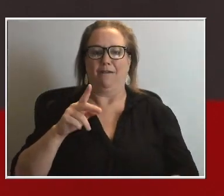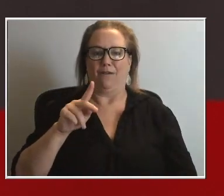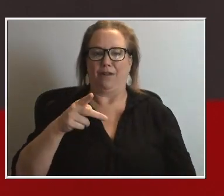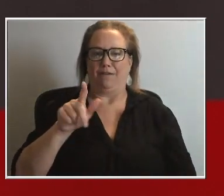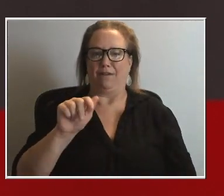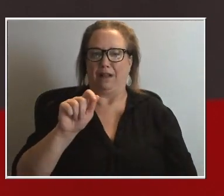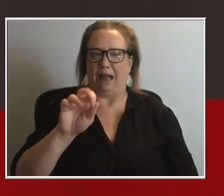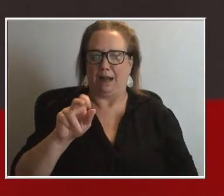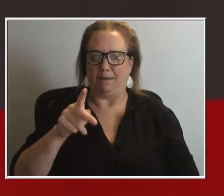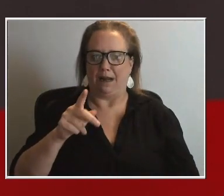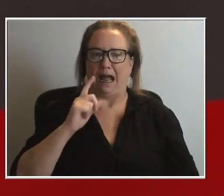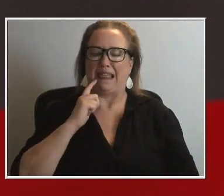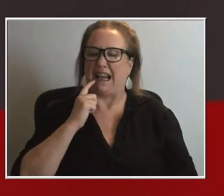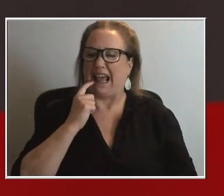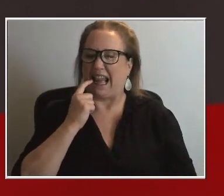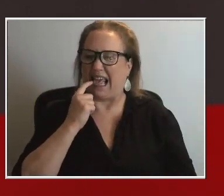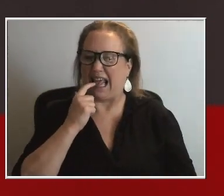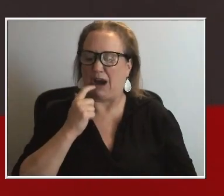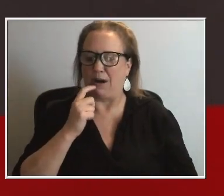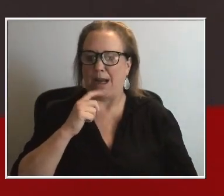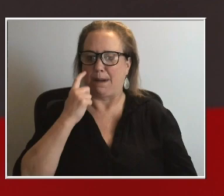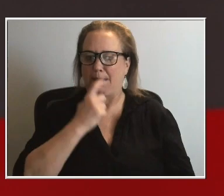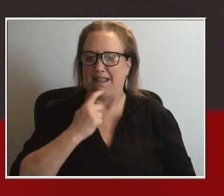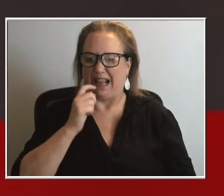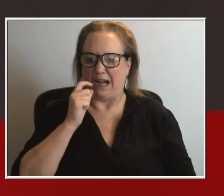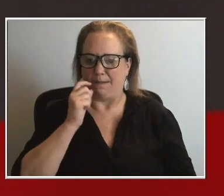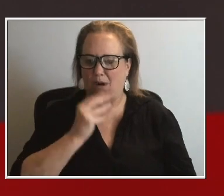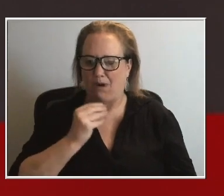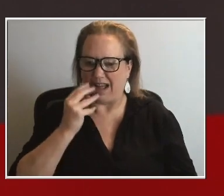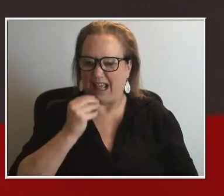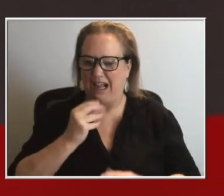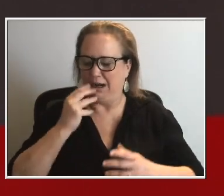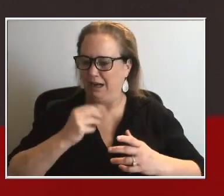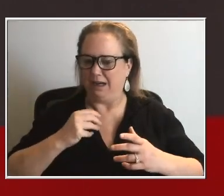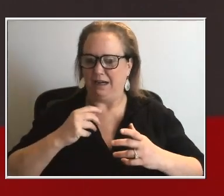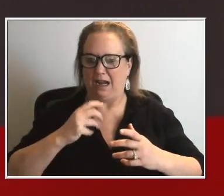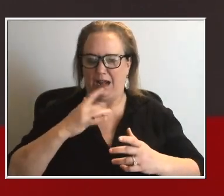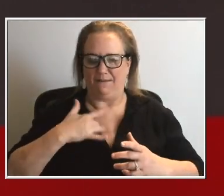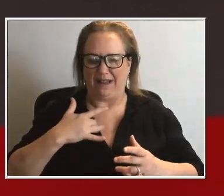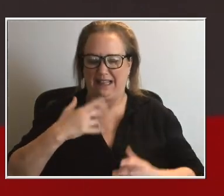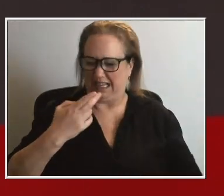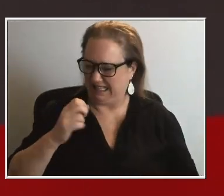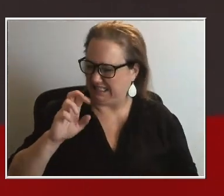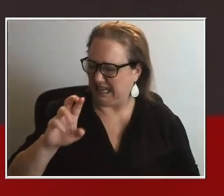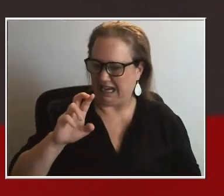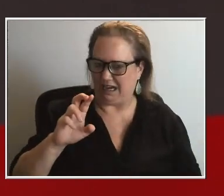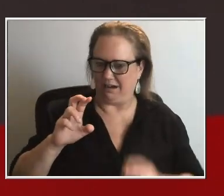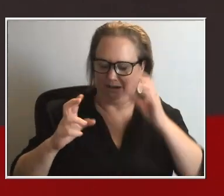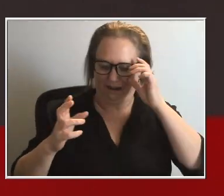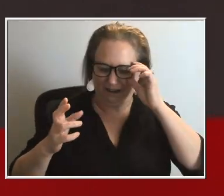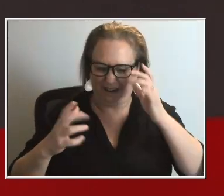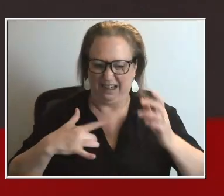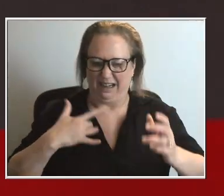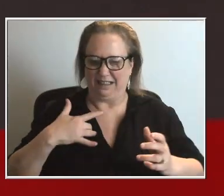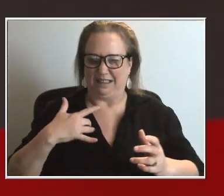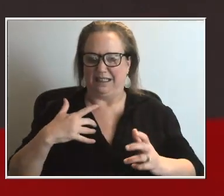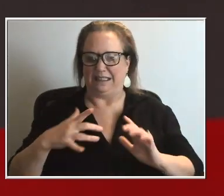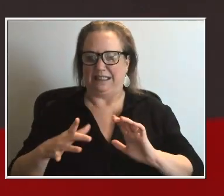had hair in my mouth. So I'm going in and I'm feeling this hair, and it's not, it's because it's attached to the